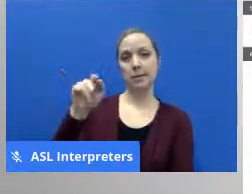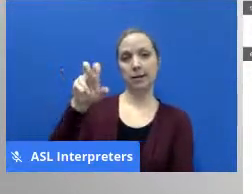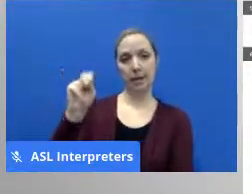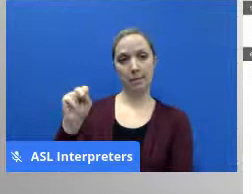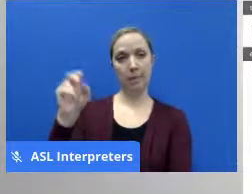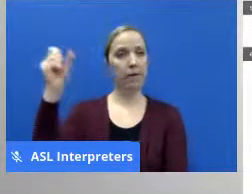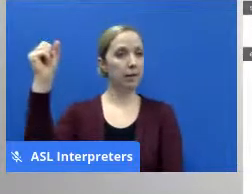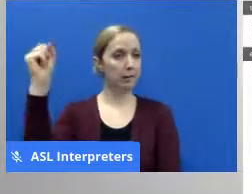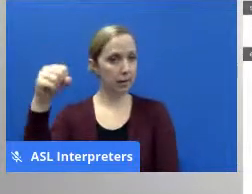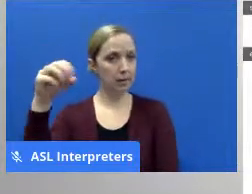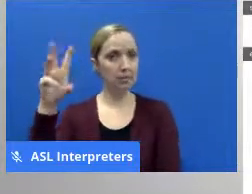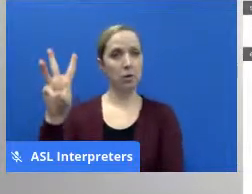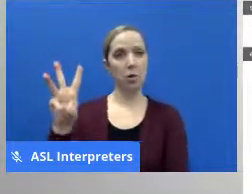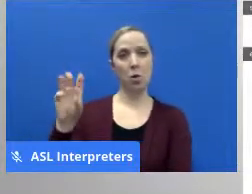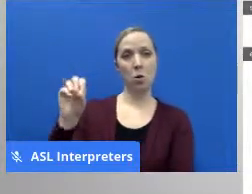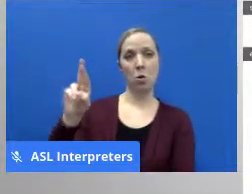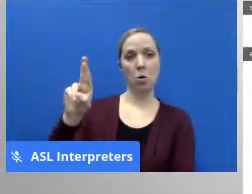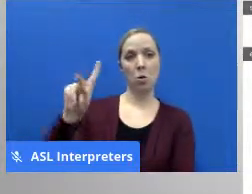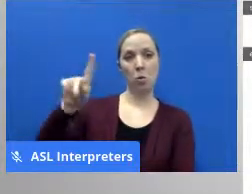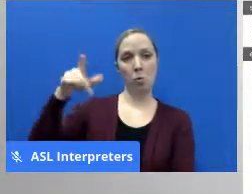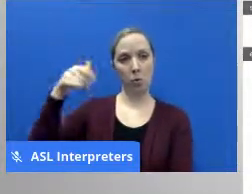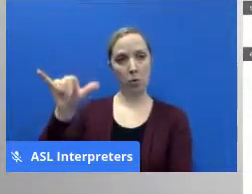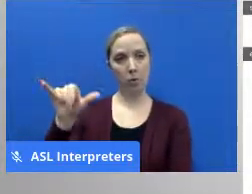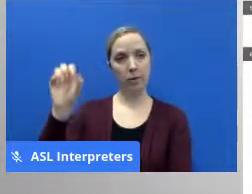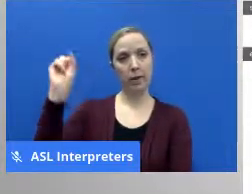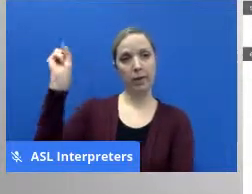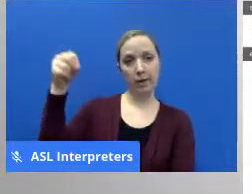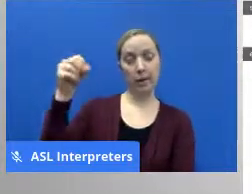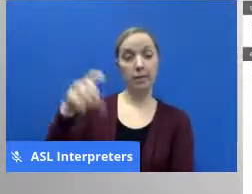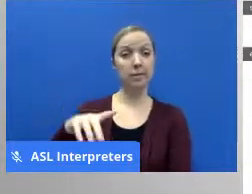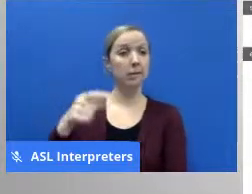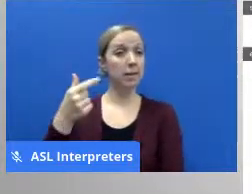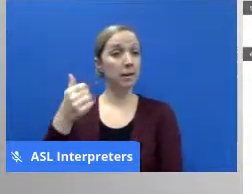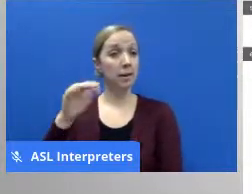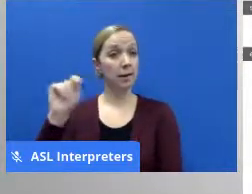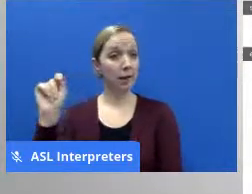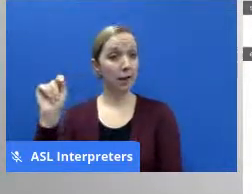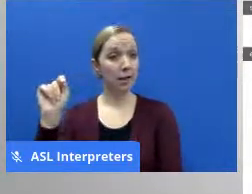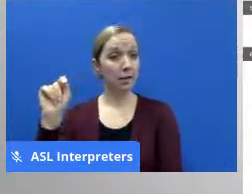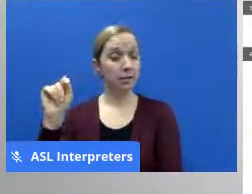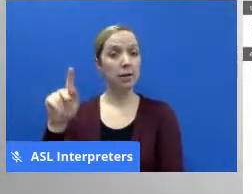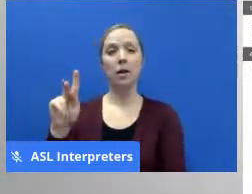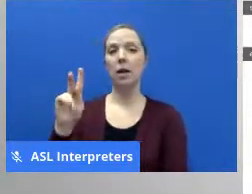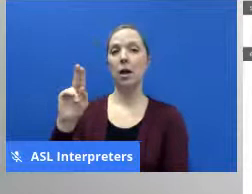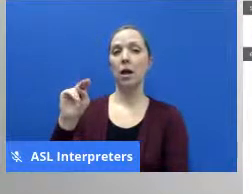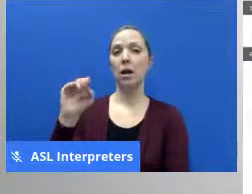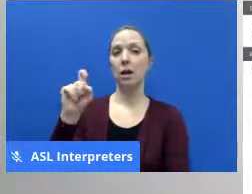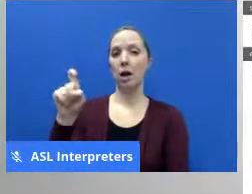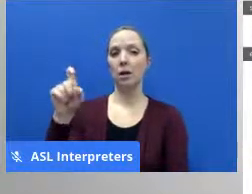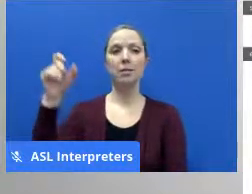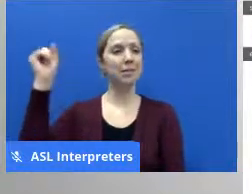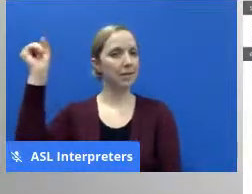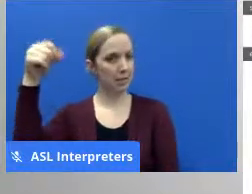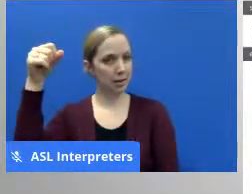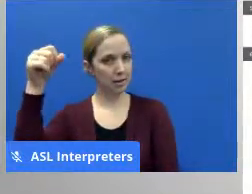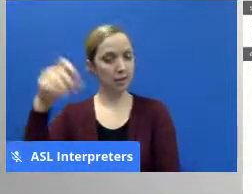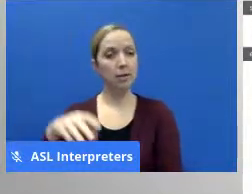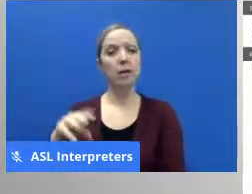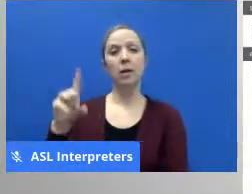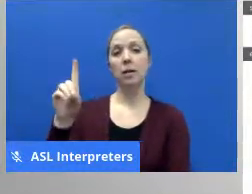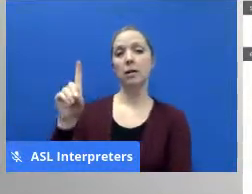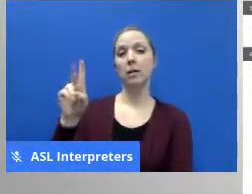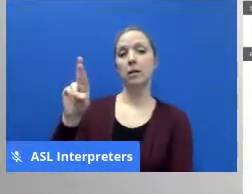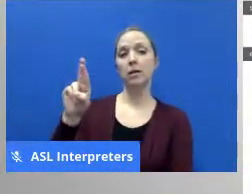Mr. Worthy, Yes. Dr. Gant, Dr. Knox, Yes. Dr.